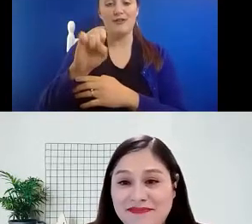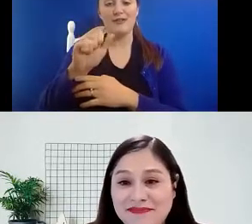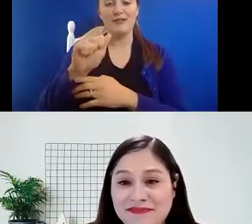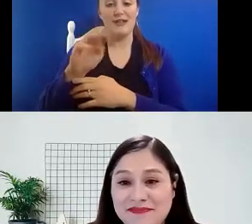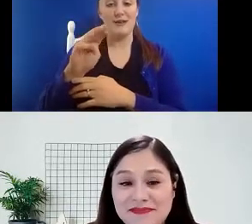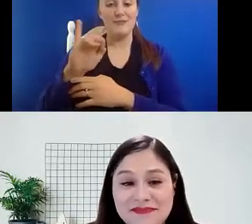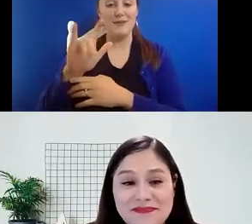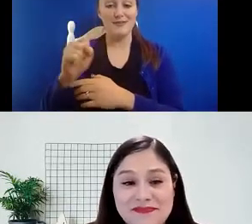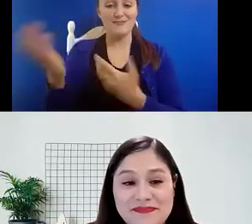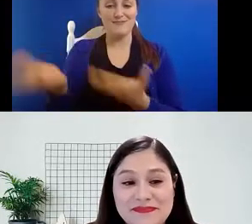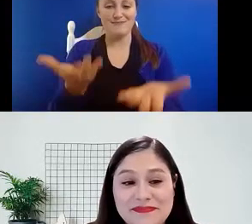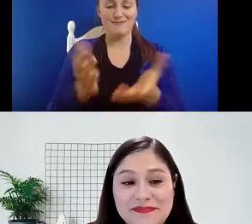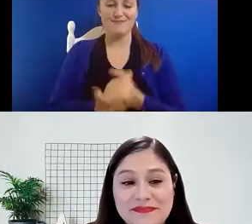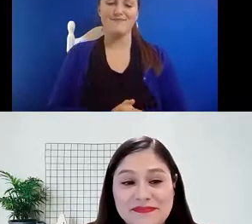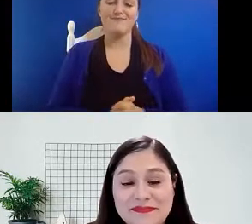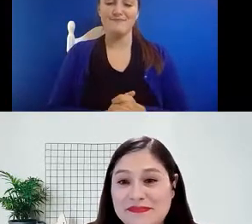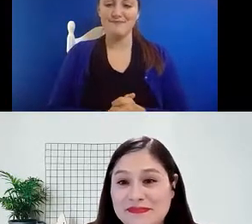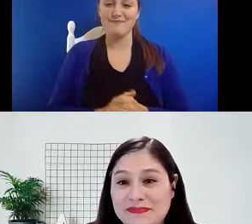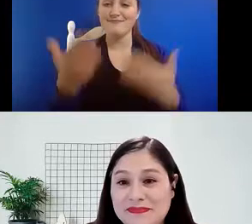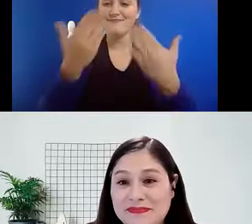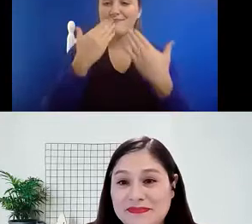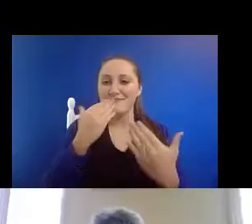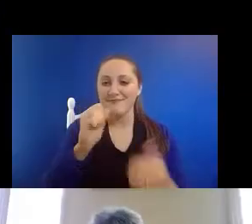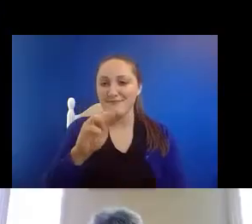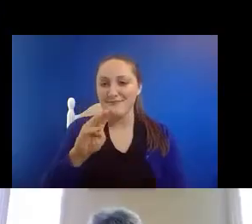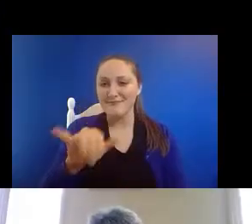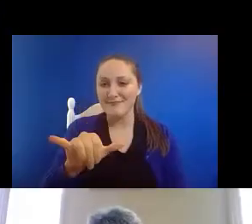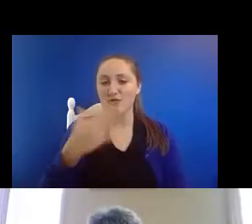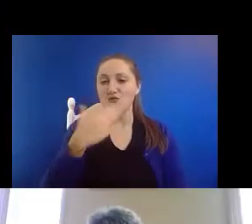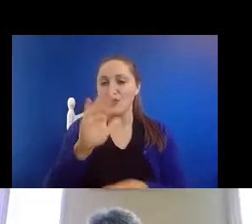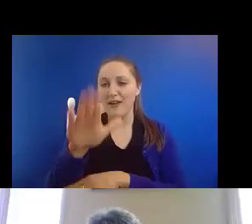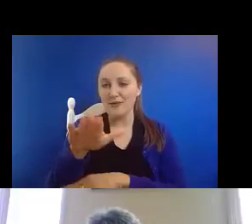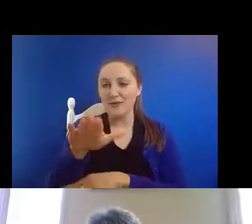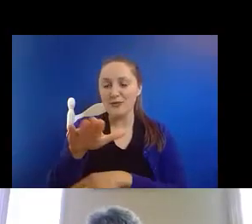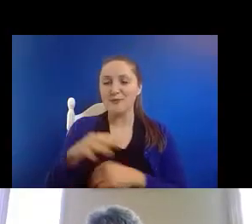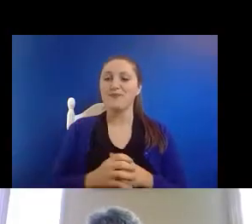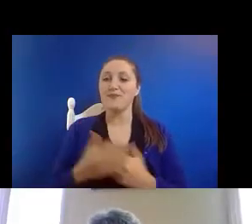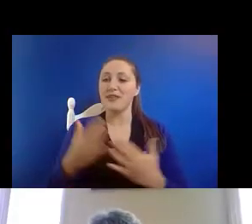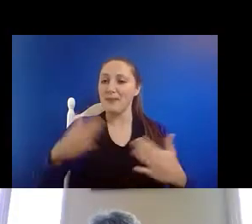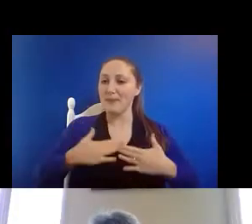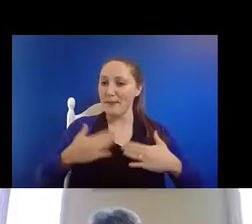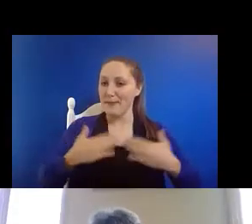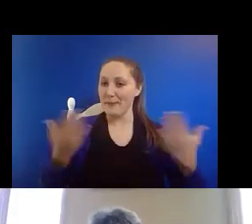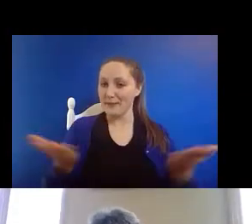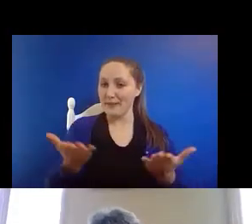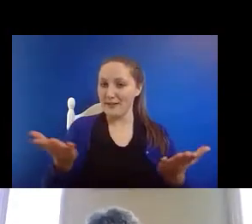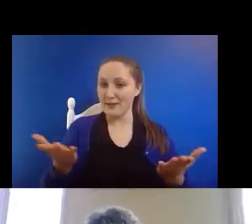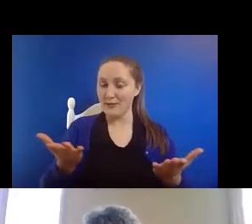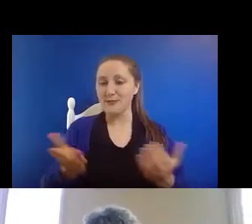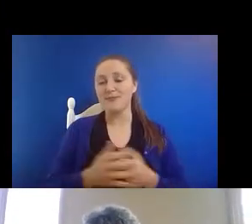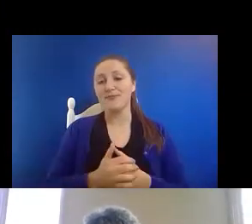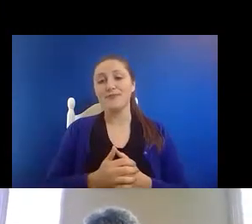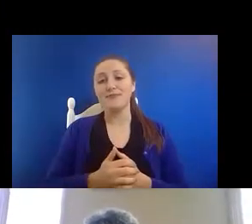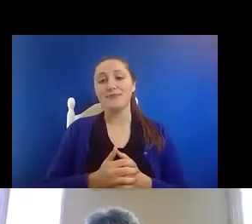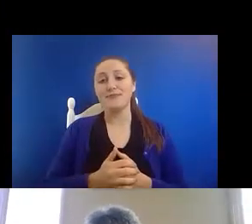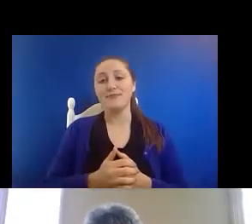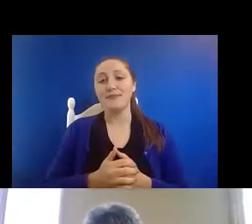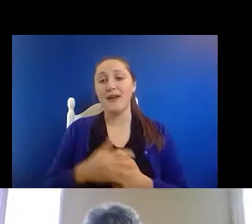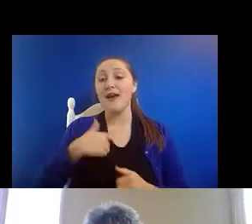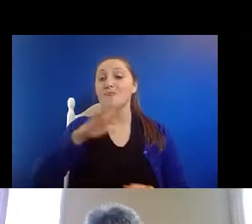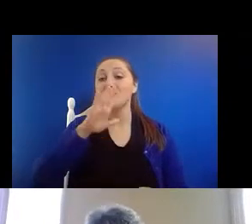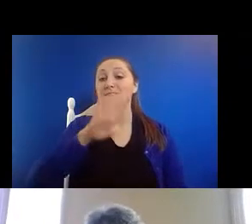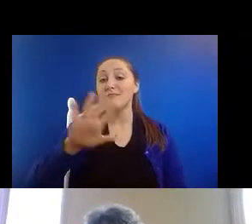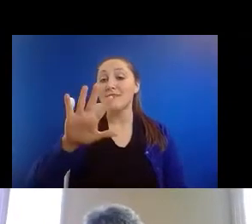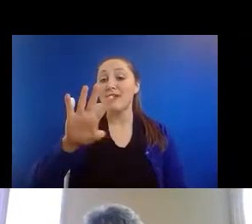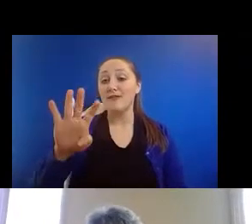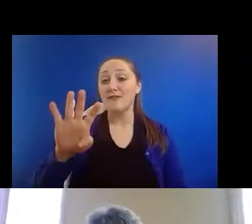away. Thank you, Amy, and good afternoon, everyone. I'm happy to be here. I am a